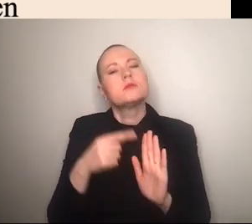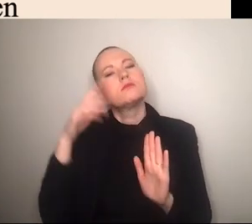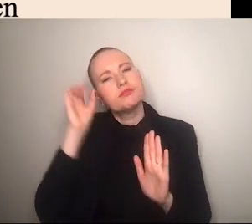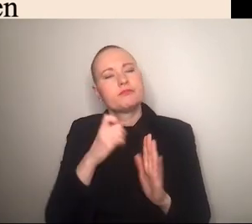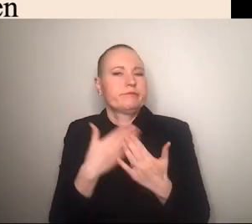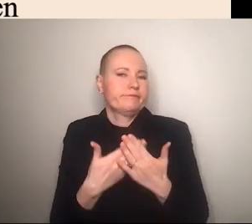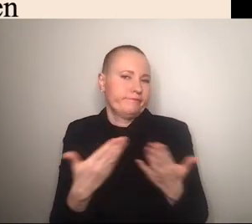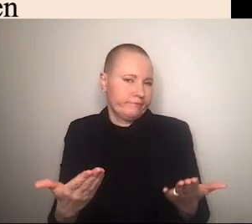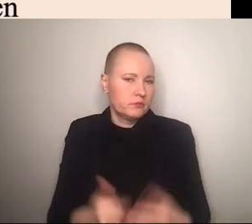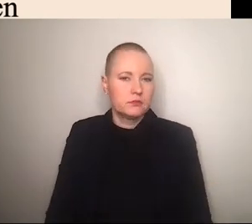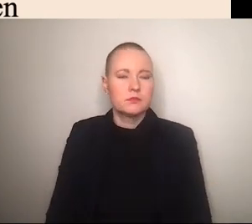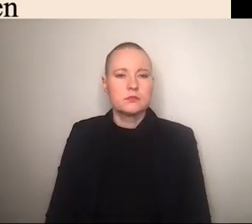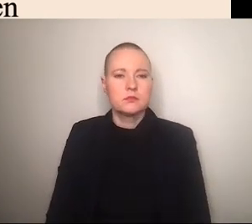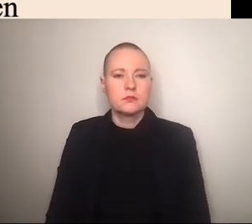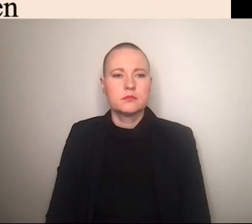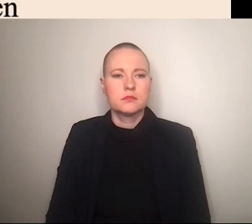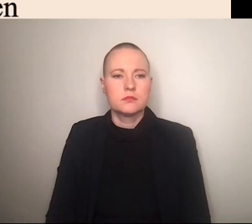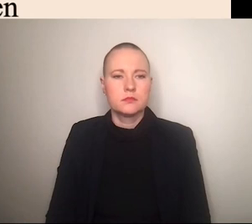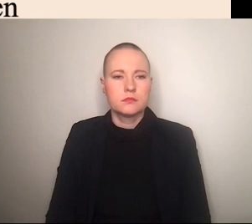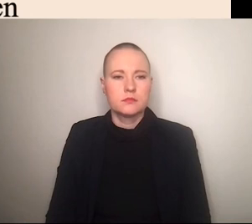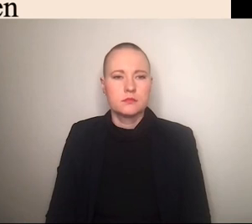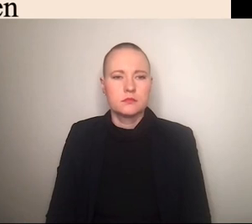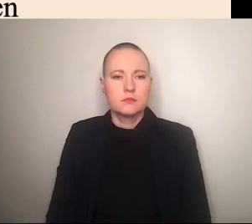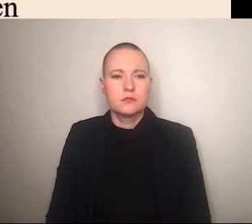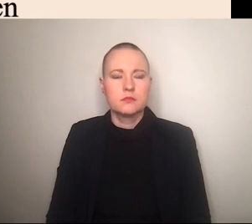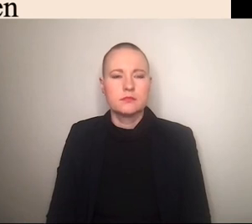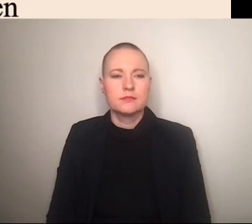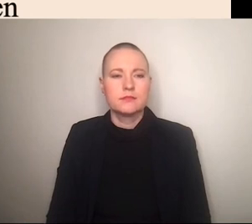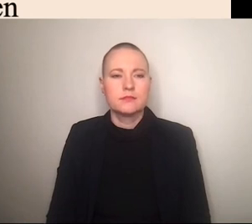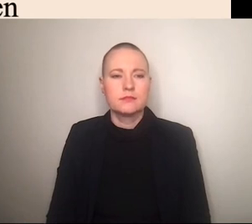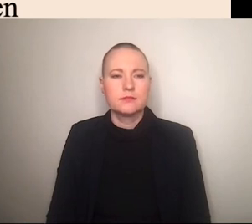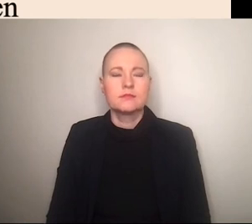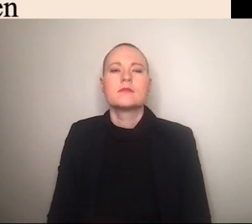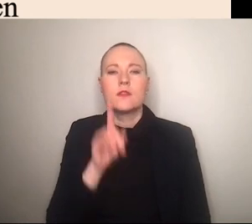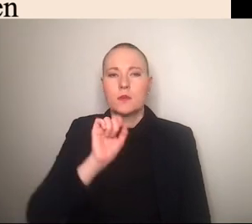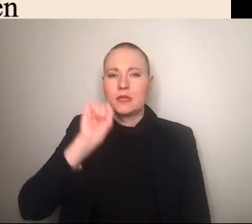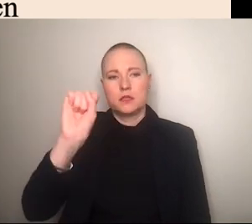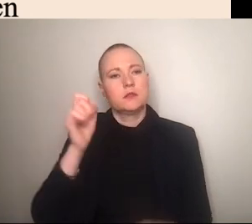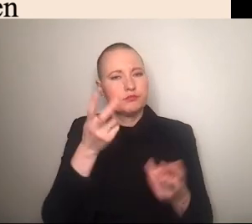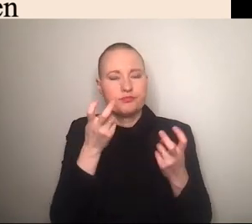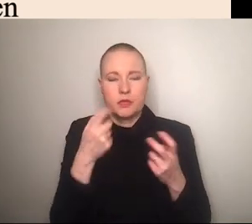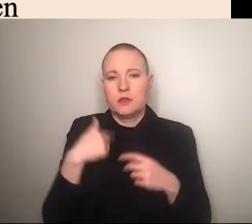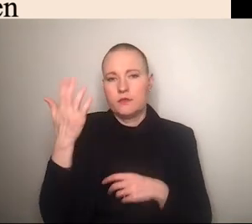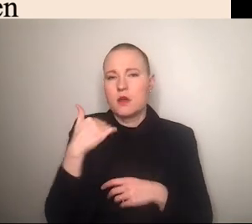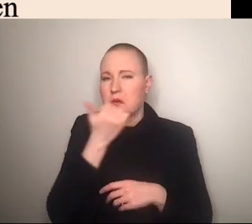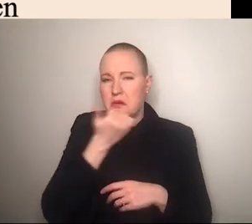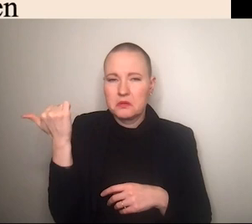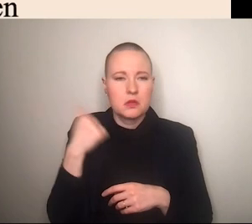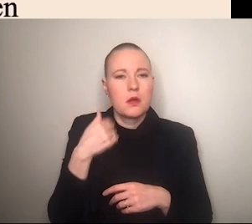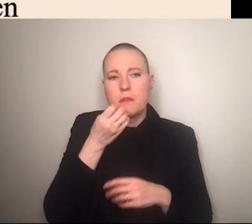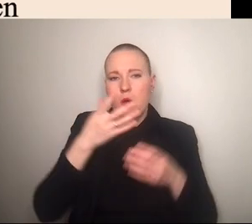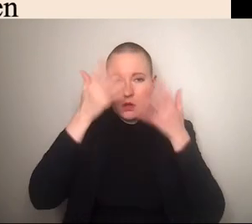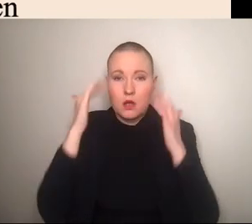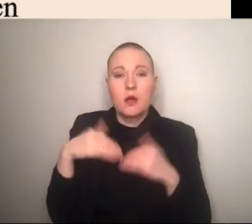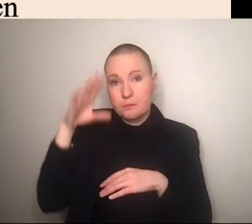aussehen kann man is a scam a few years ago i was an angry blue haired feminist i once believed that male privilege was